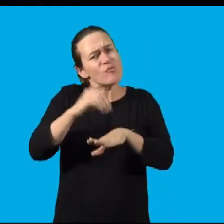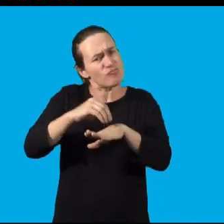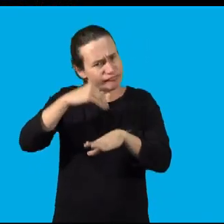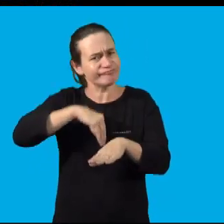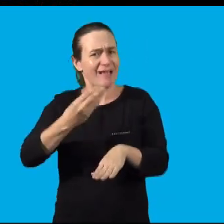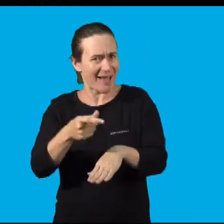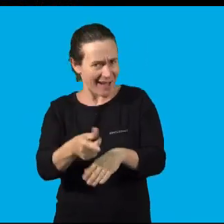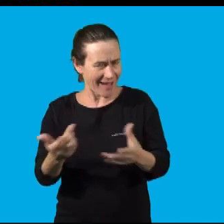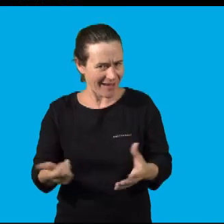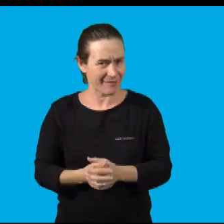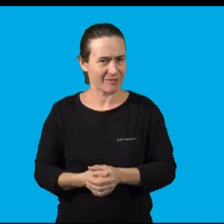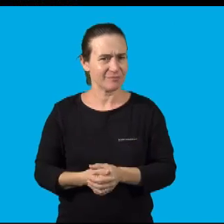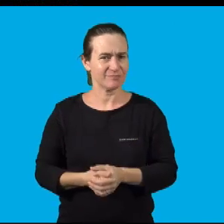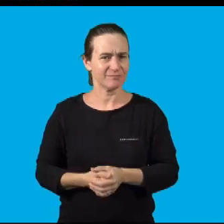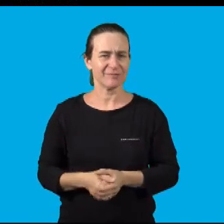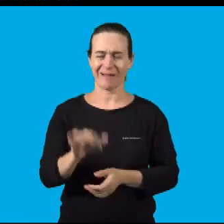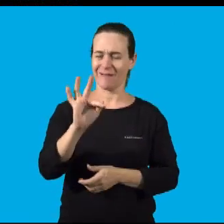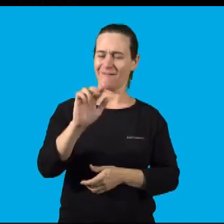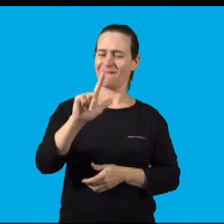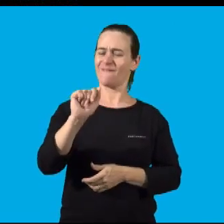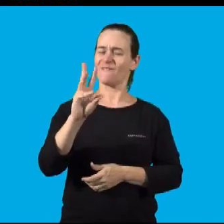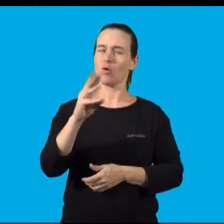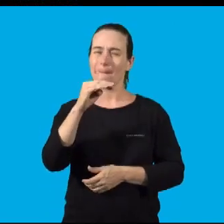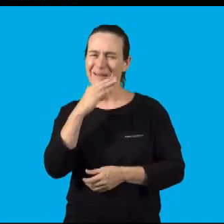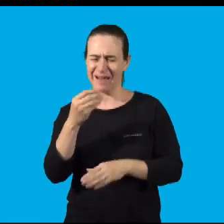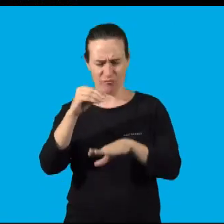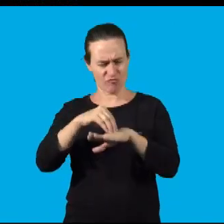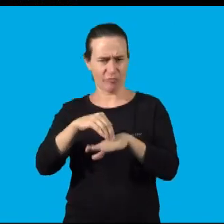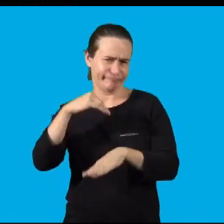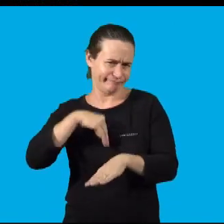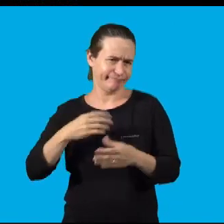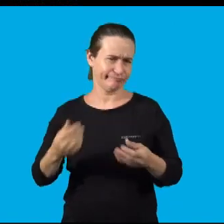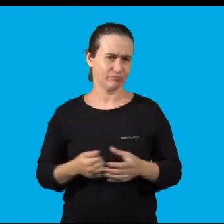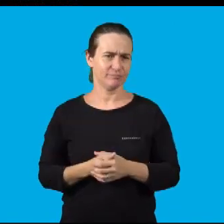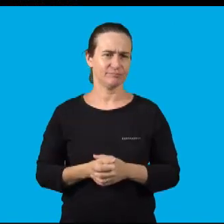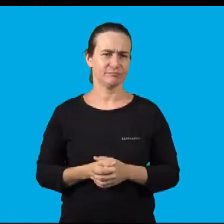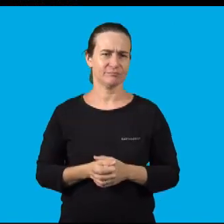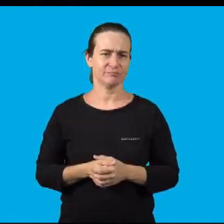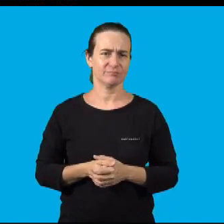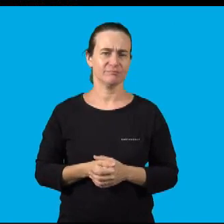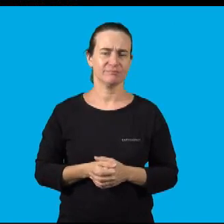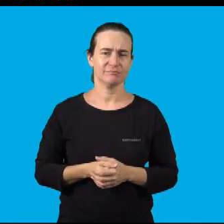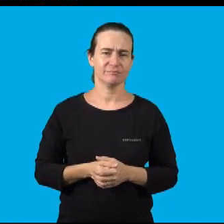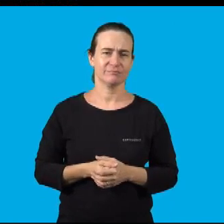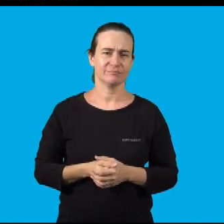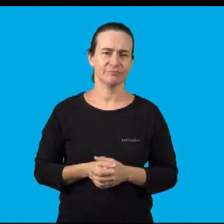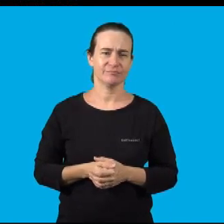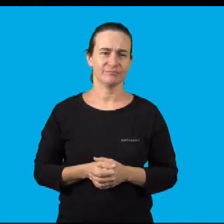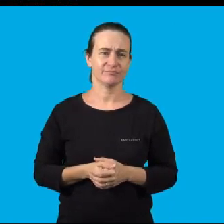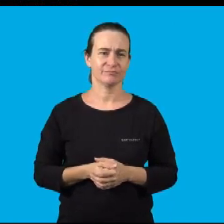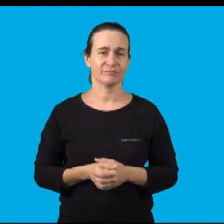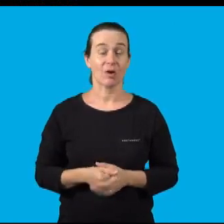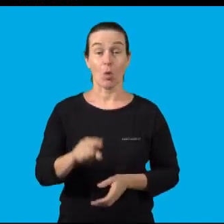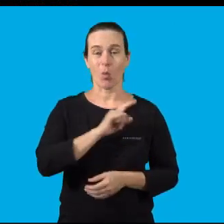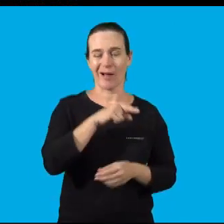flawed character. So remember we spoke of a flaw, that they have an internal flaw. A flawed character,